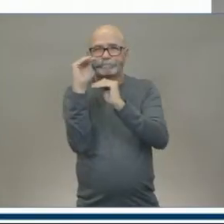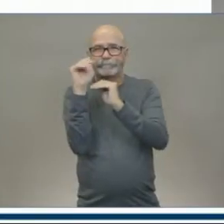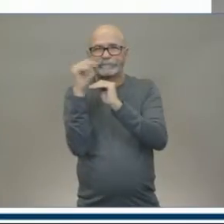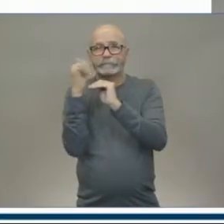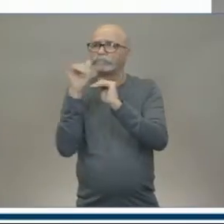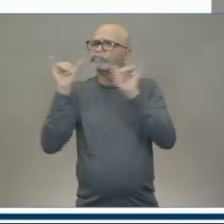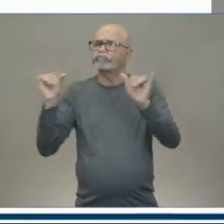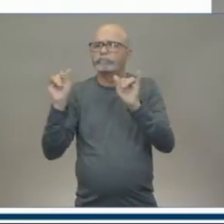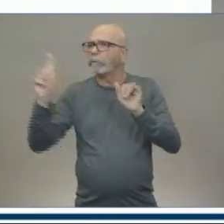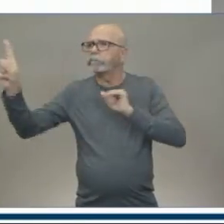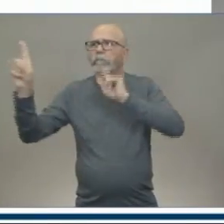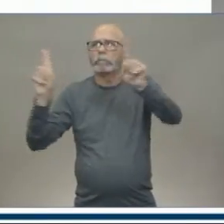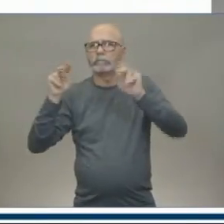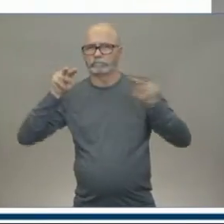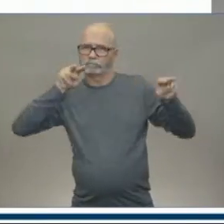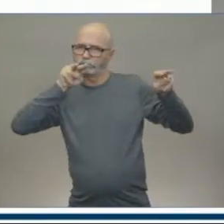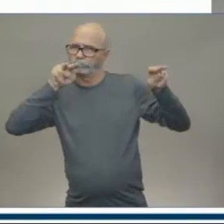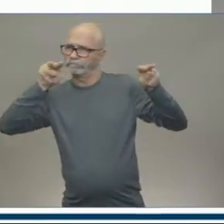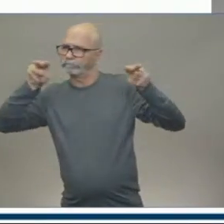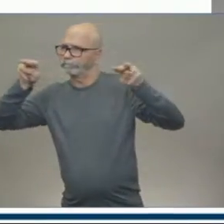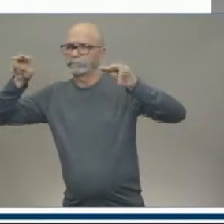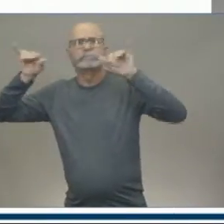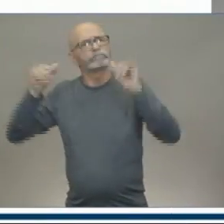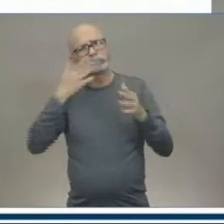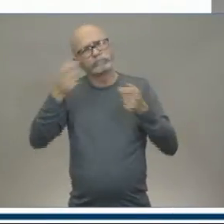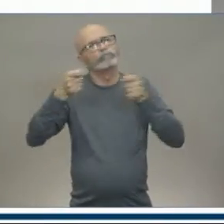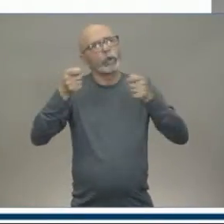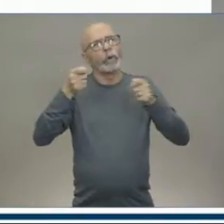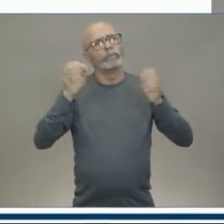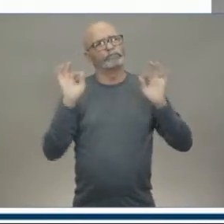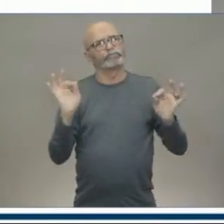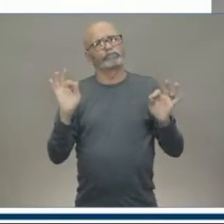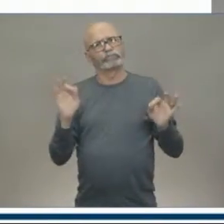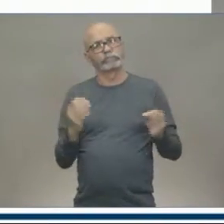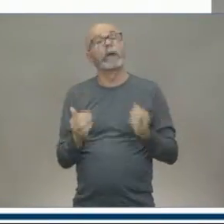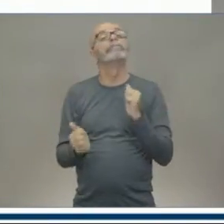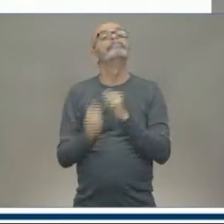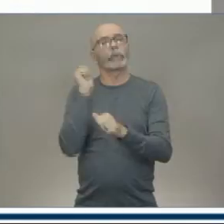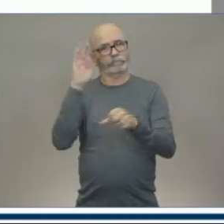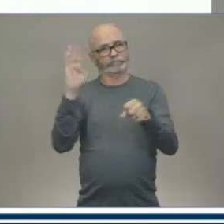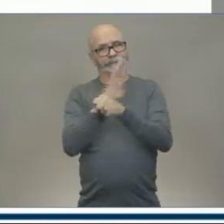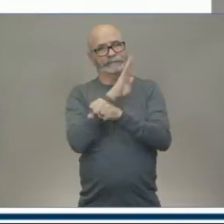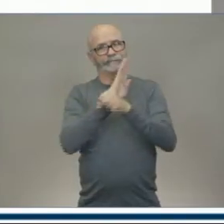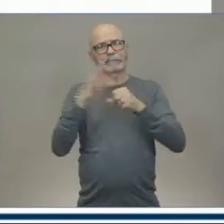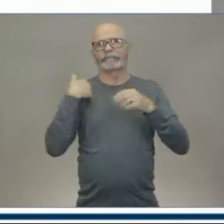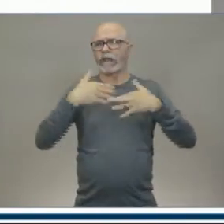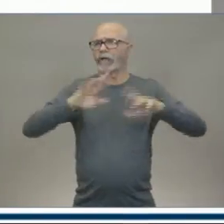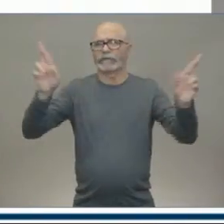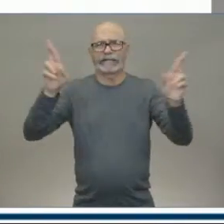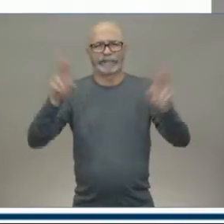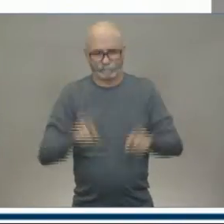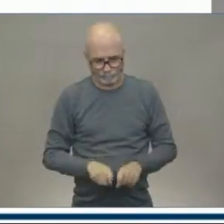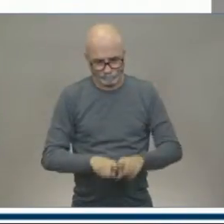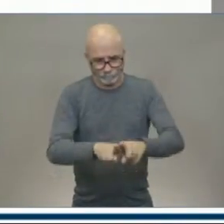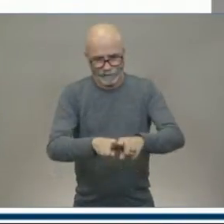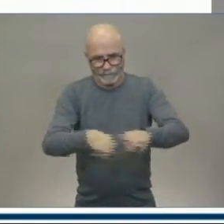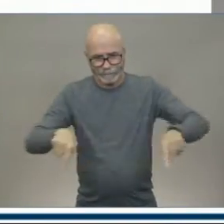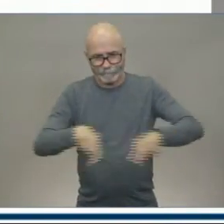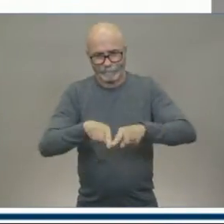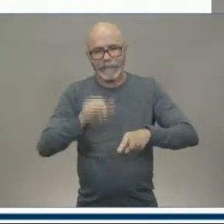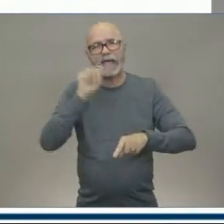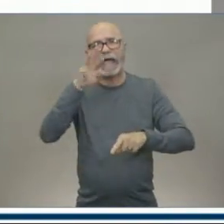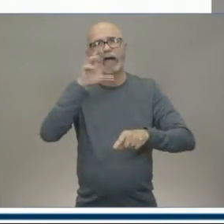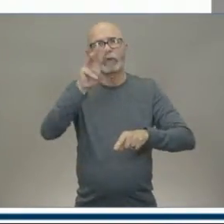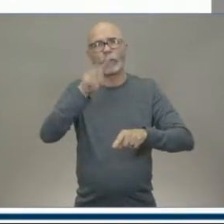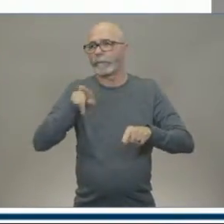they're controlling their numbers. Most businesses have directional signs. They are facilitating